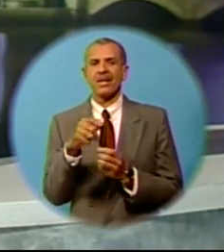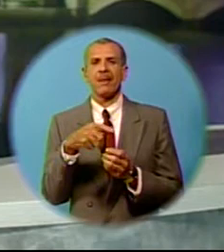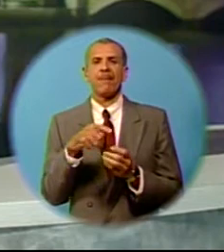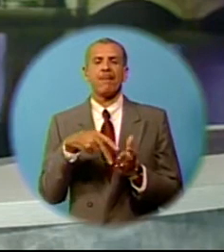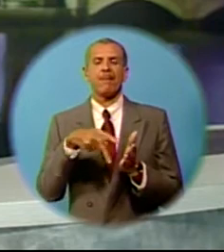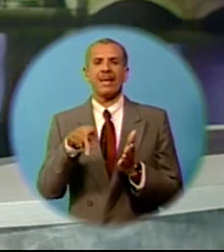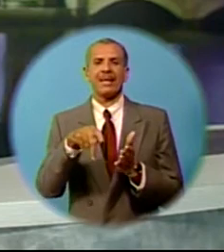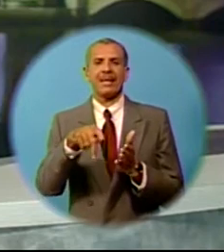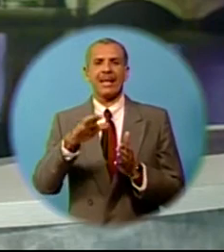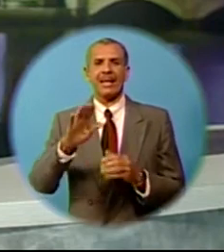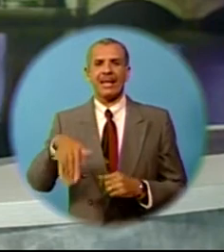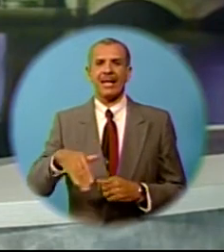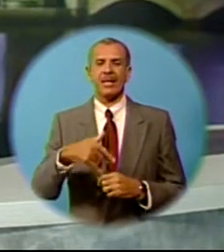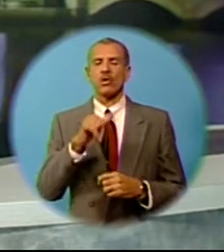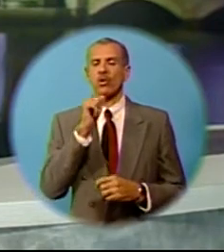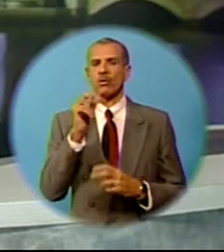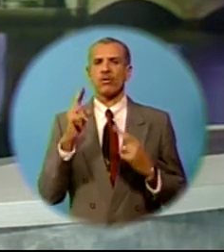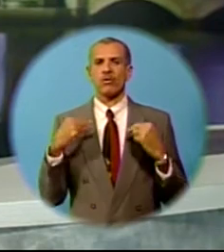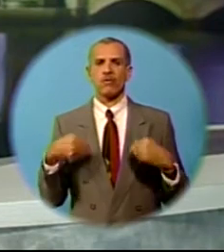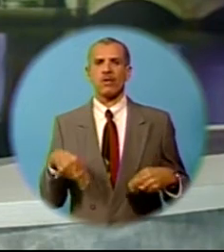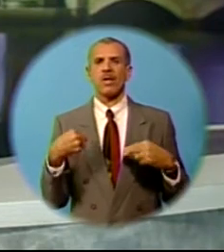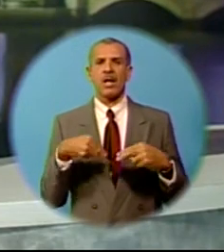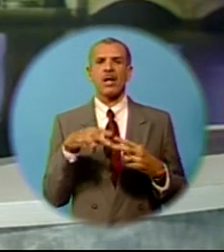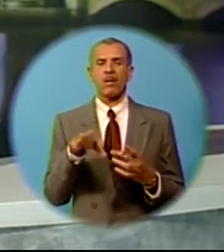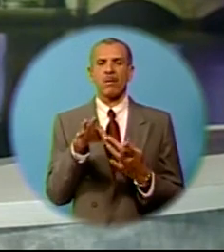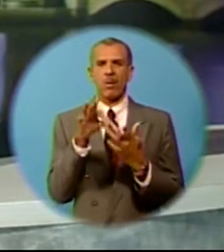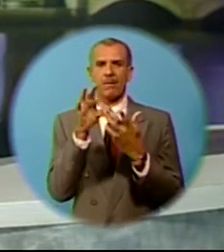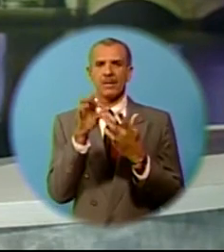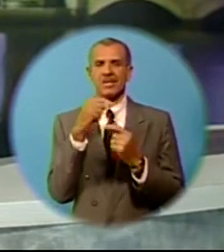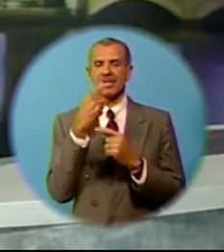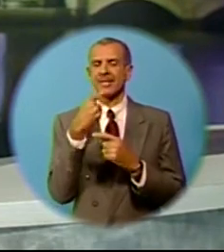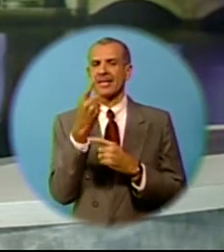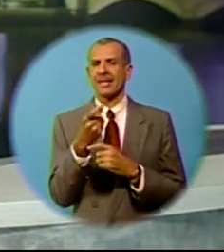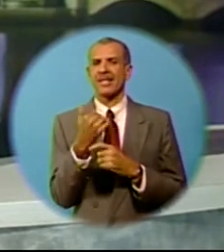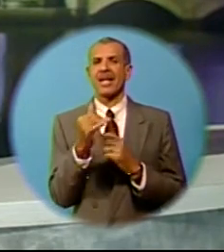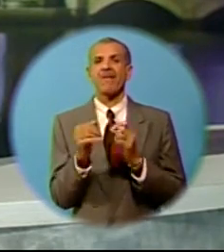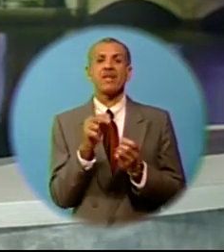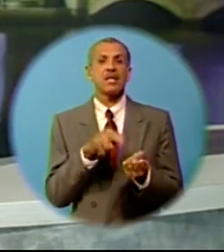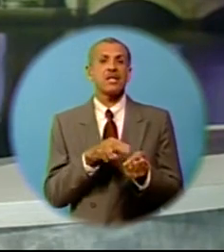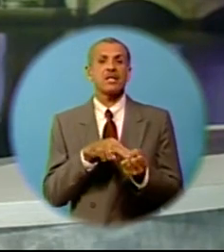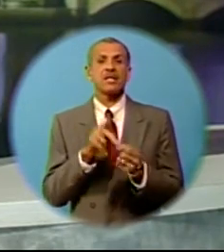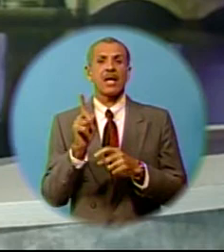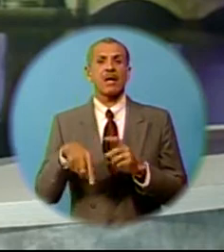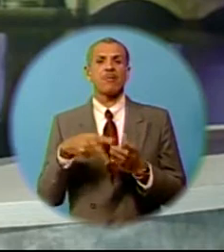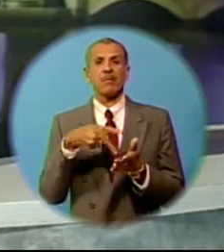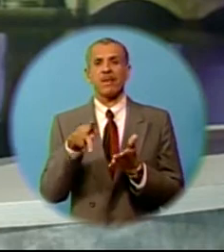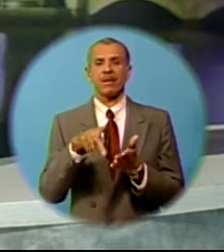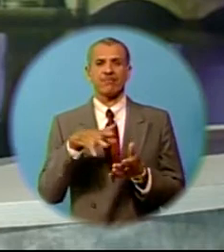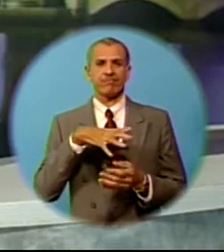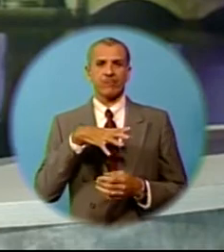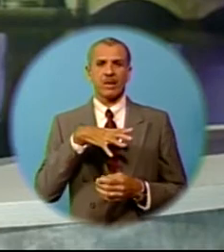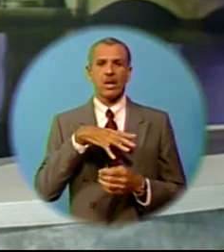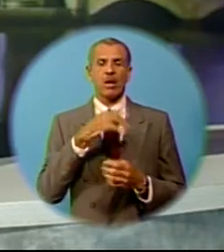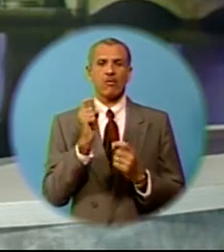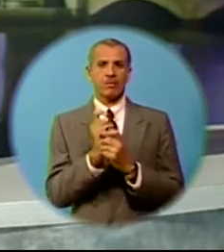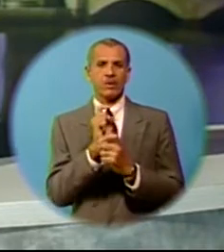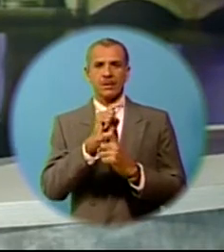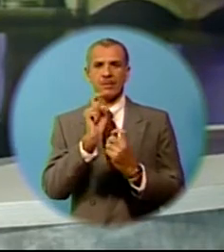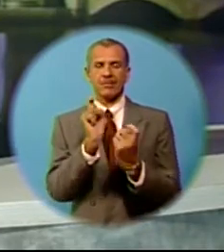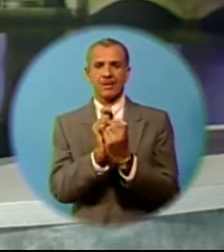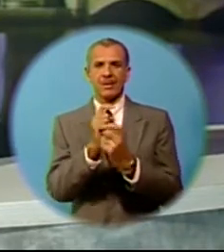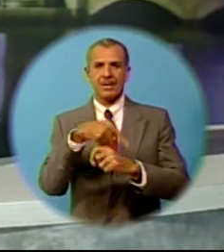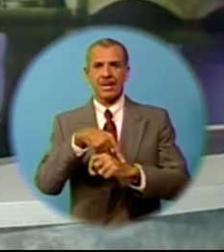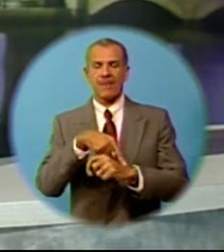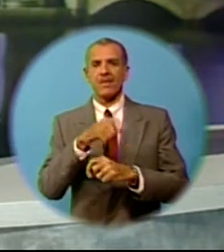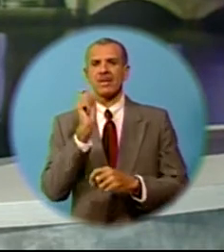salaries, lack of uniforms, and non-appointments. She contends that if the nurses cannot be paid properly or on time, at least